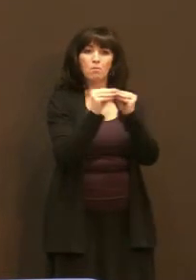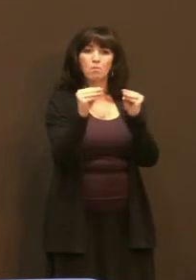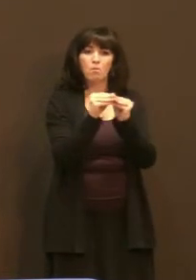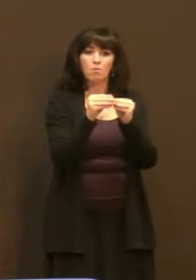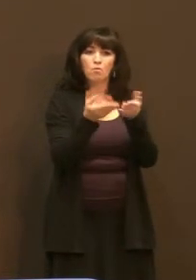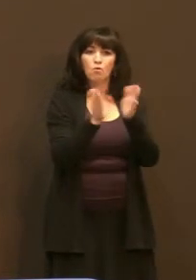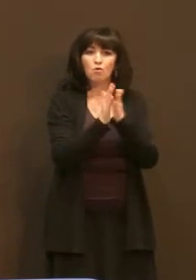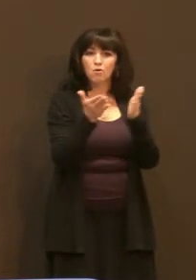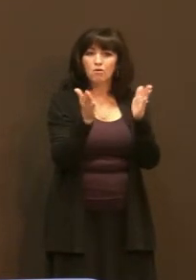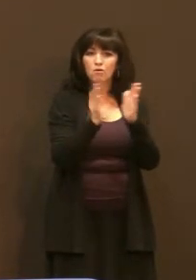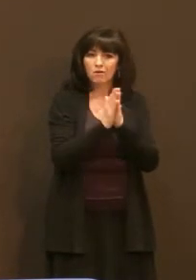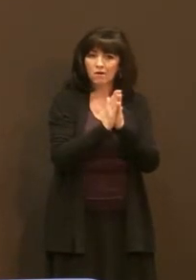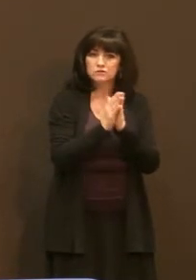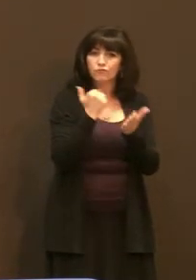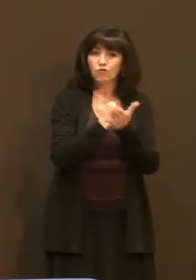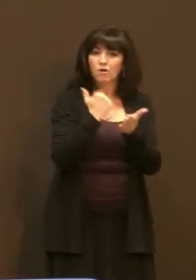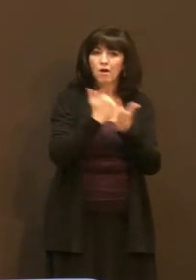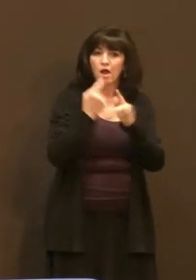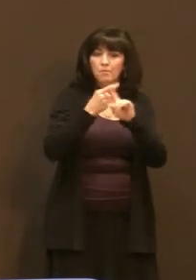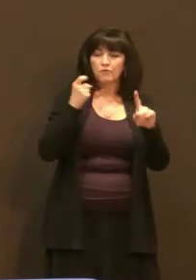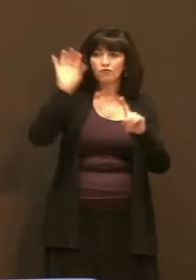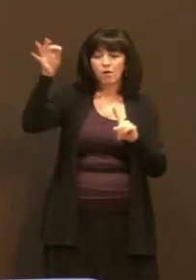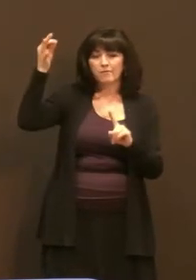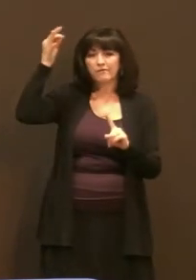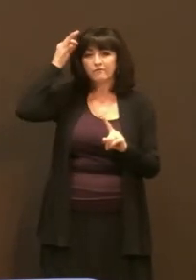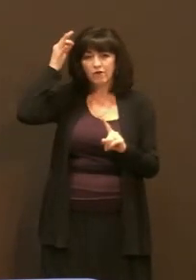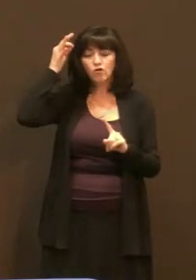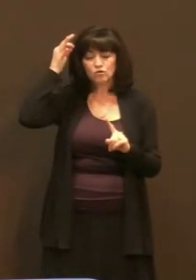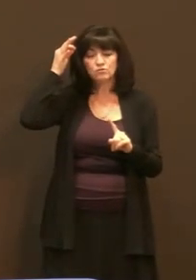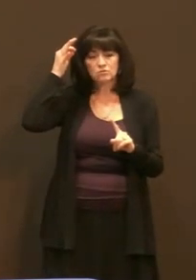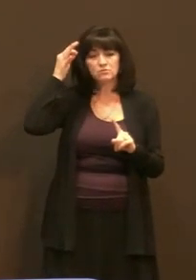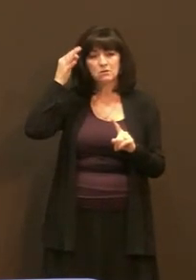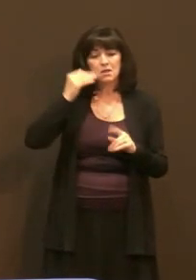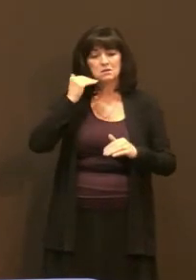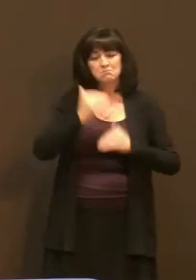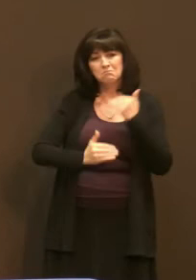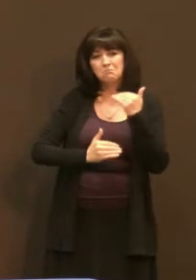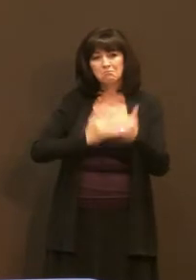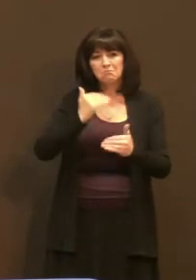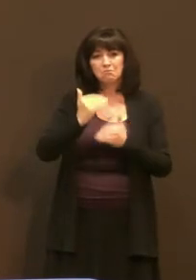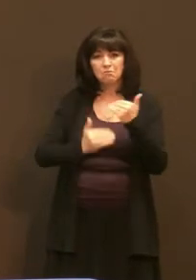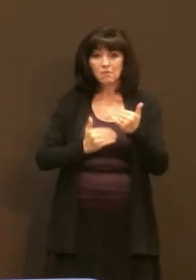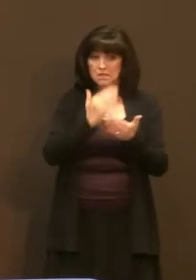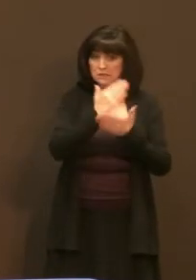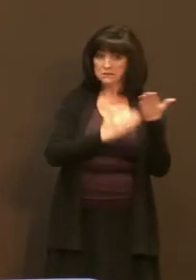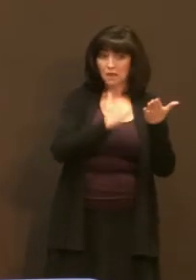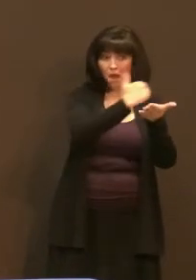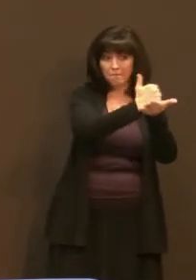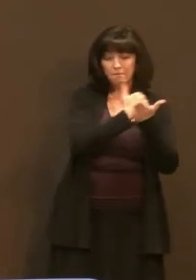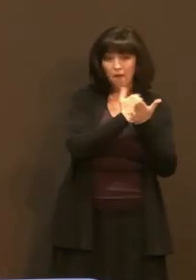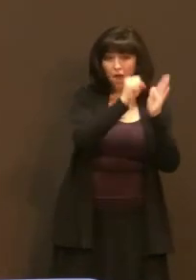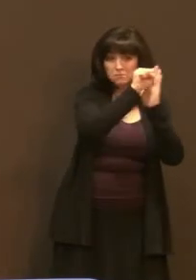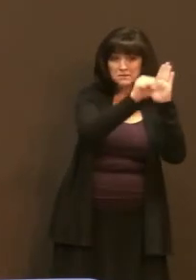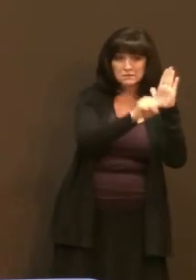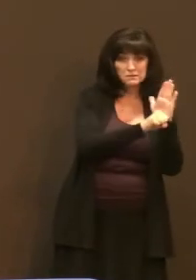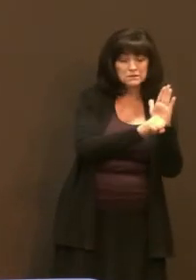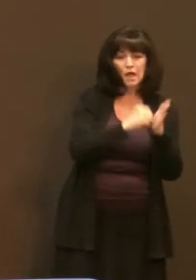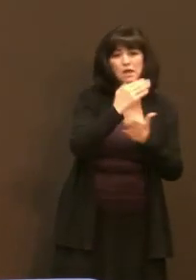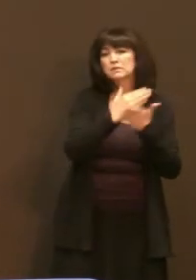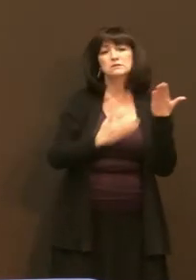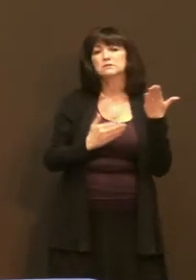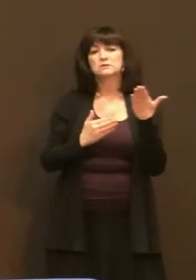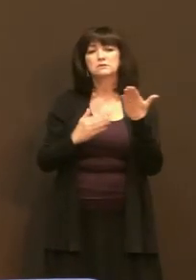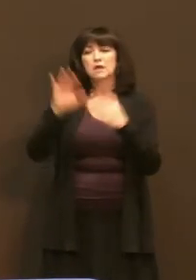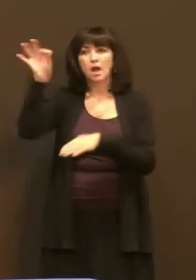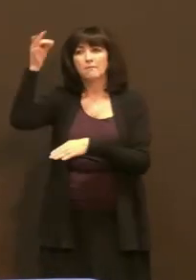level. And as we go through this, I think we're going to get more guidance, whether it's something the state's going to support with reimbursement or if it's going to be a FEMA program that